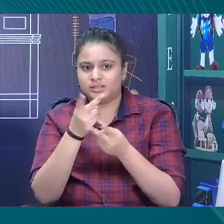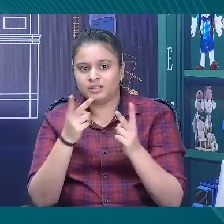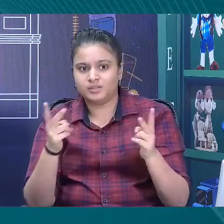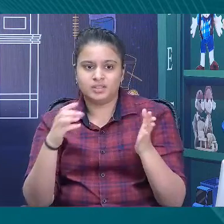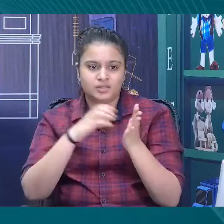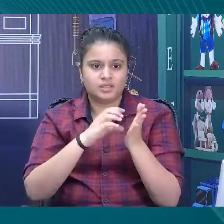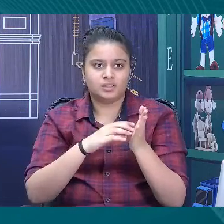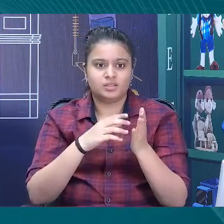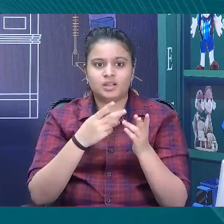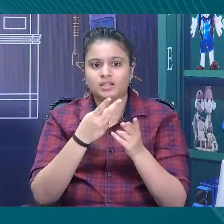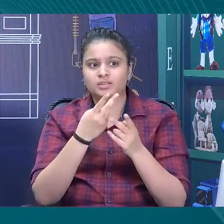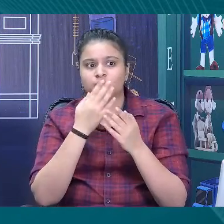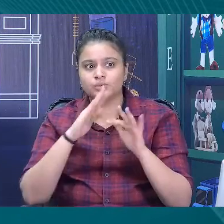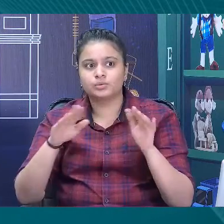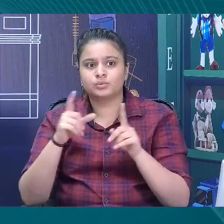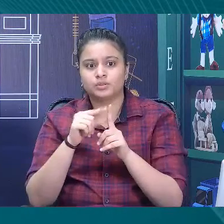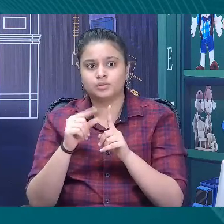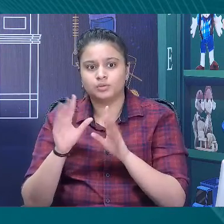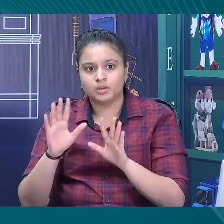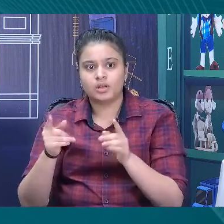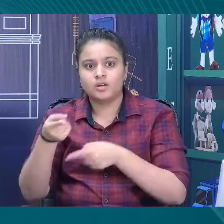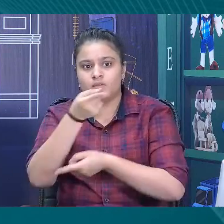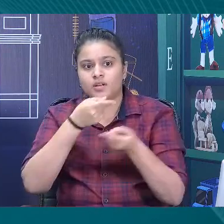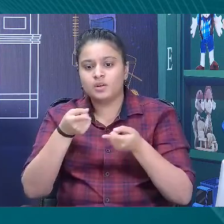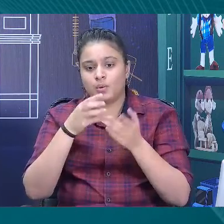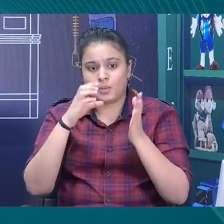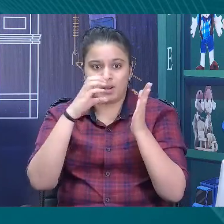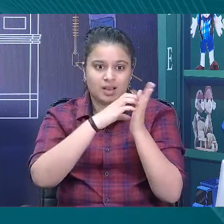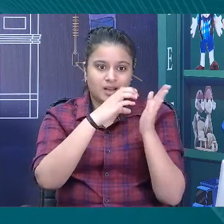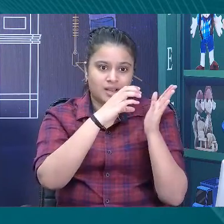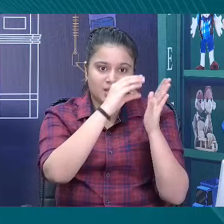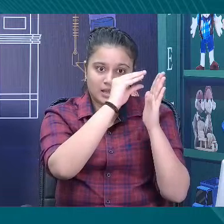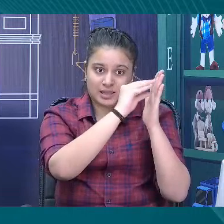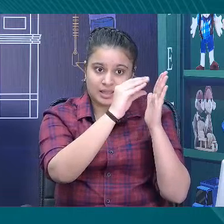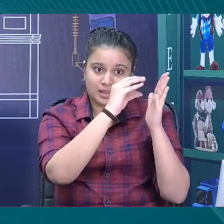and beforehand you just, each paragraph gets summed